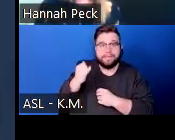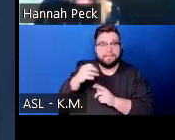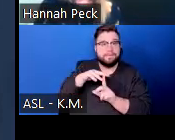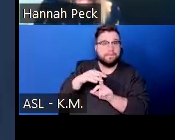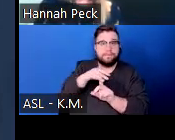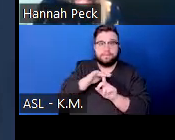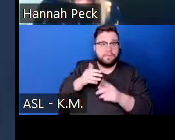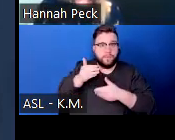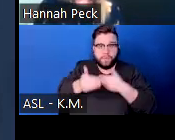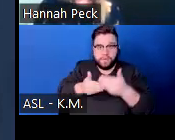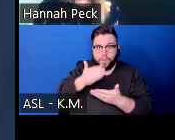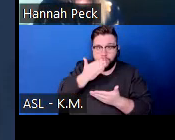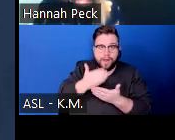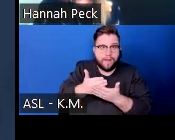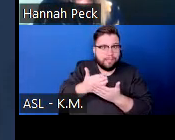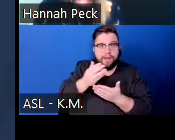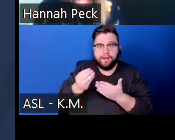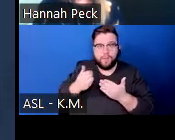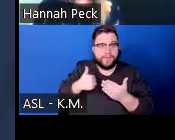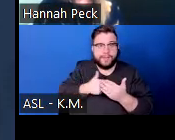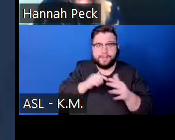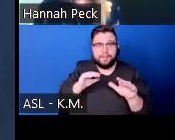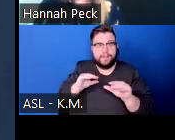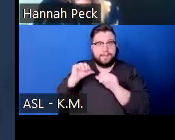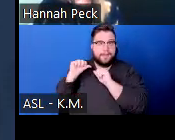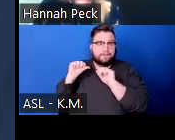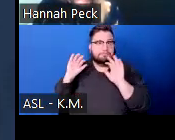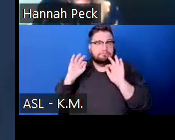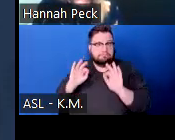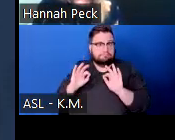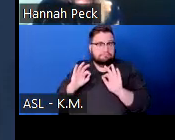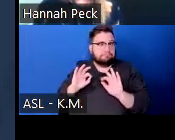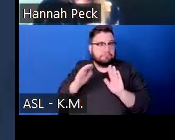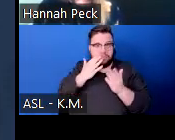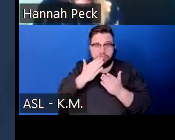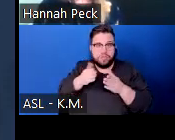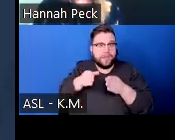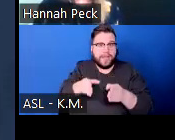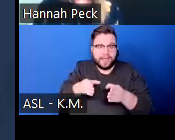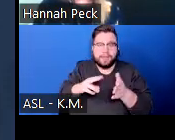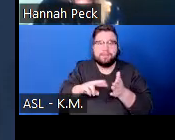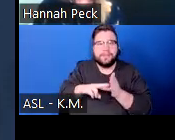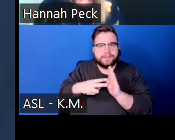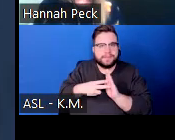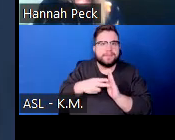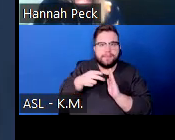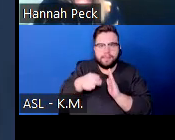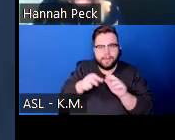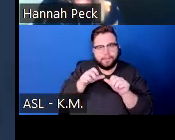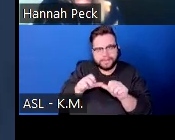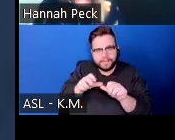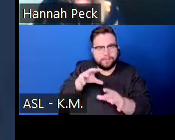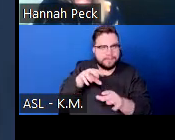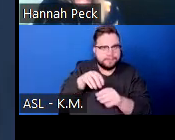the difficulty in a positive way, we can highlight that we maintain that participation. You learned a coping skill. Everyone usually